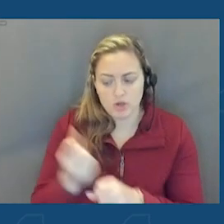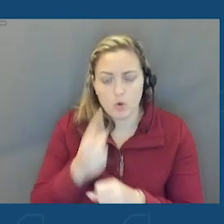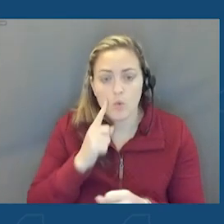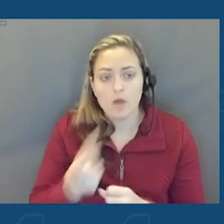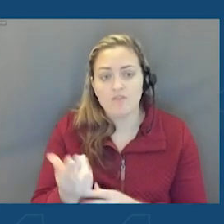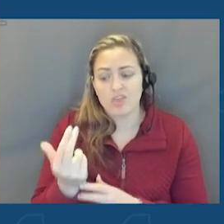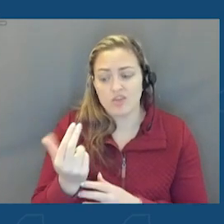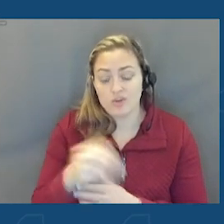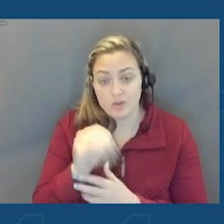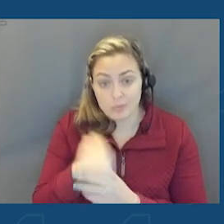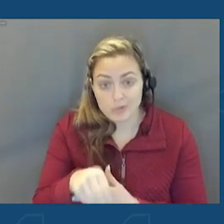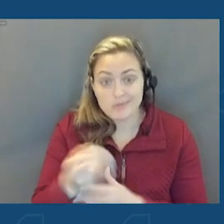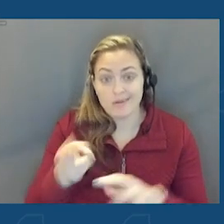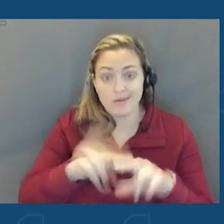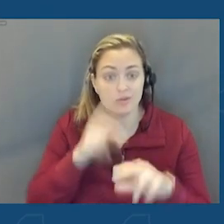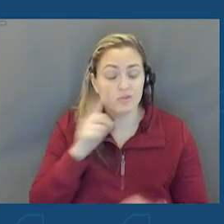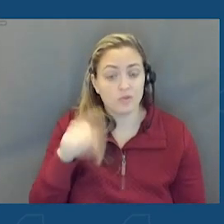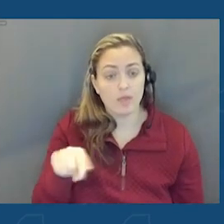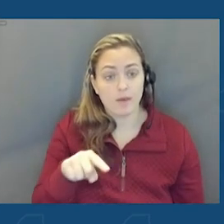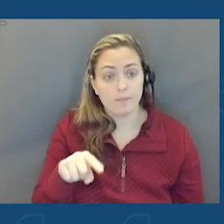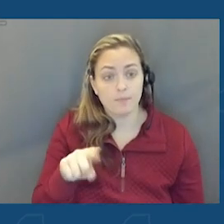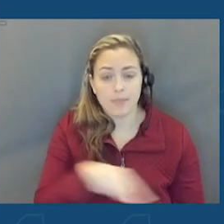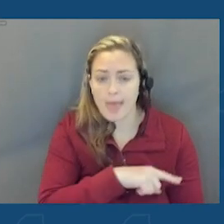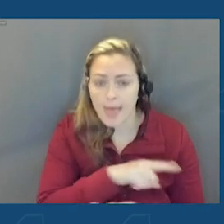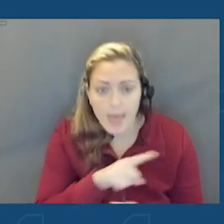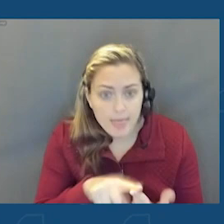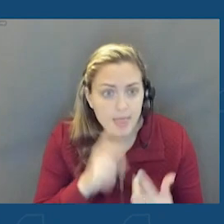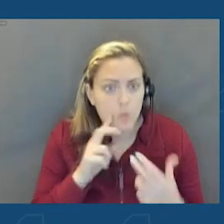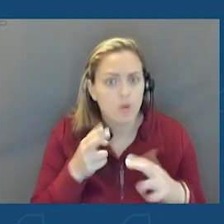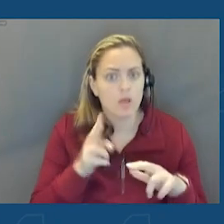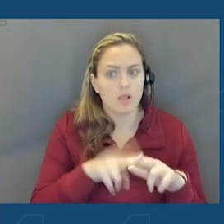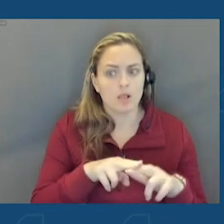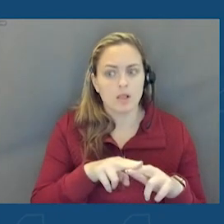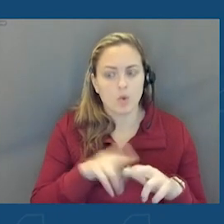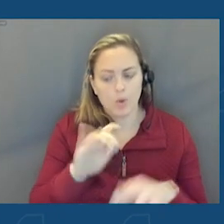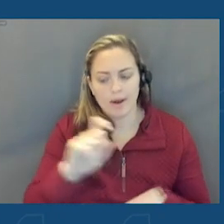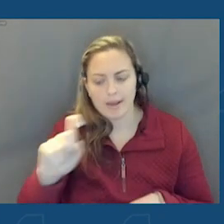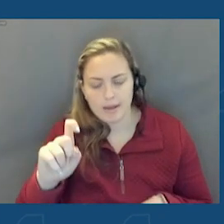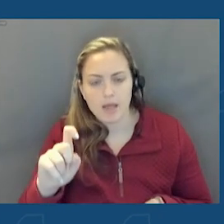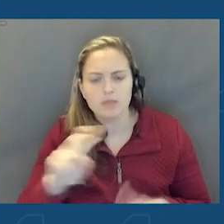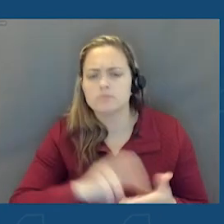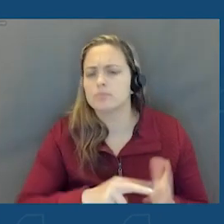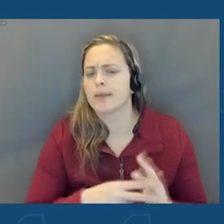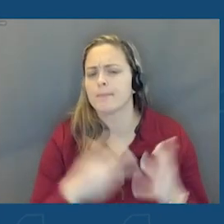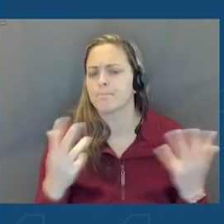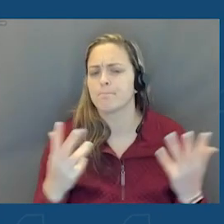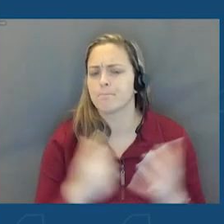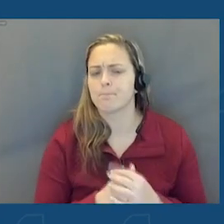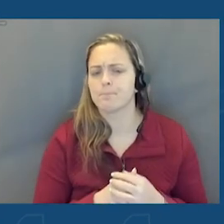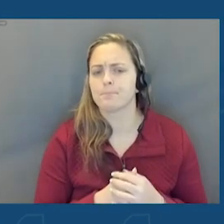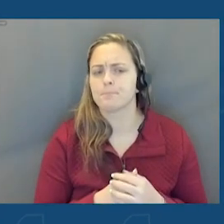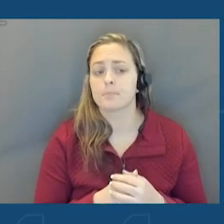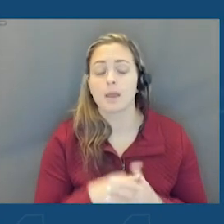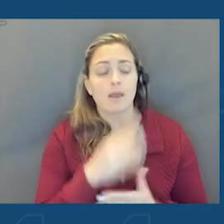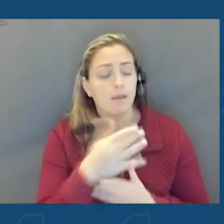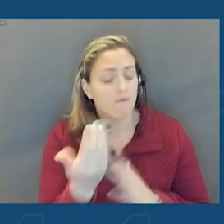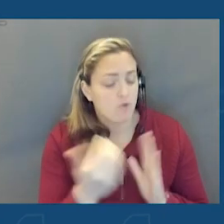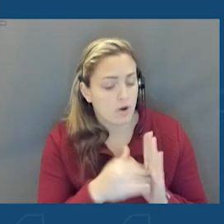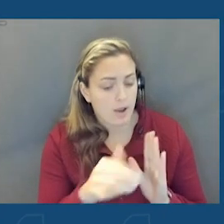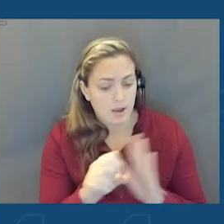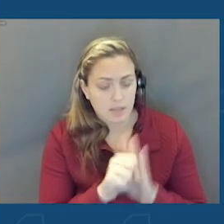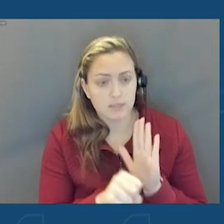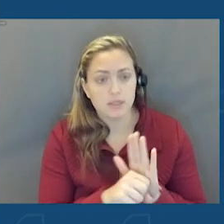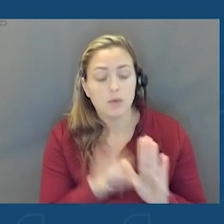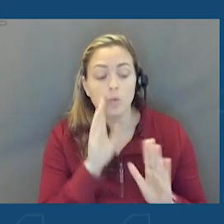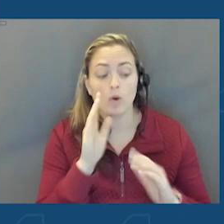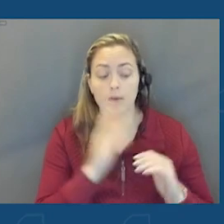13% increase for them, and then it'll be increased and indexed. And what does that mean? It means that never again in this state will minimum